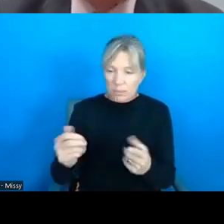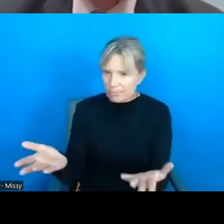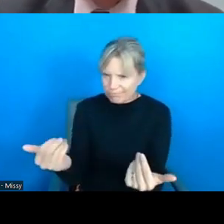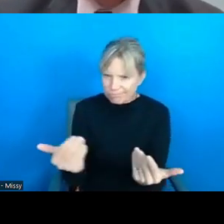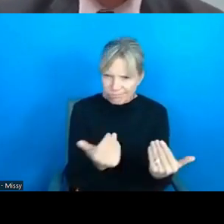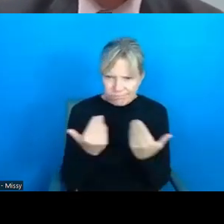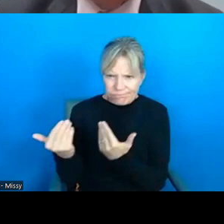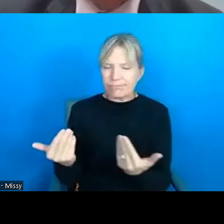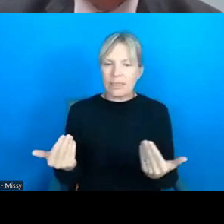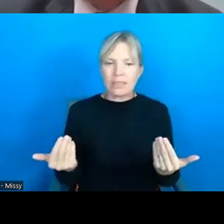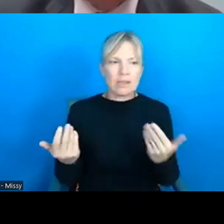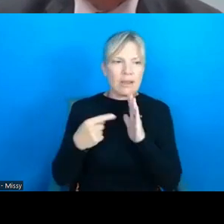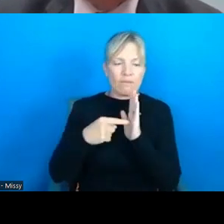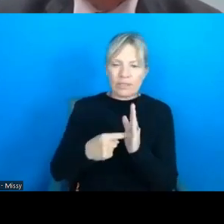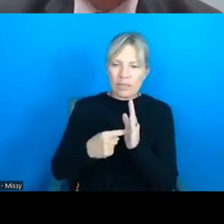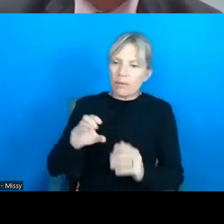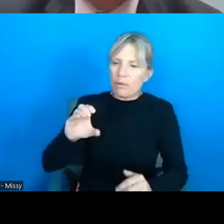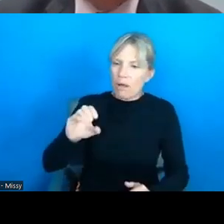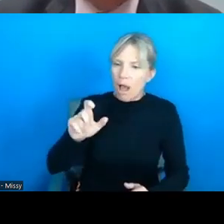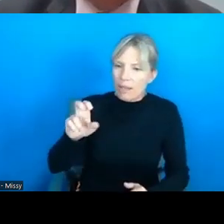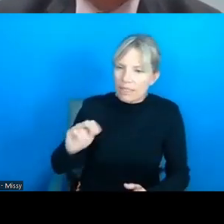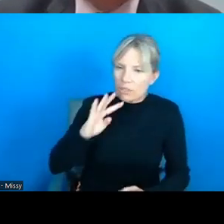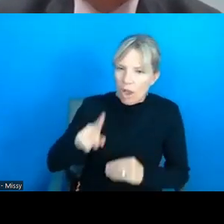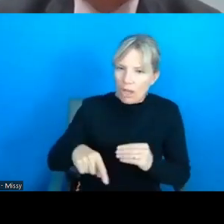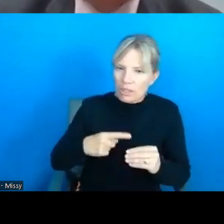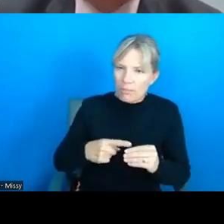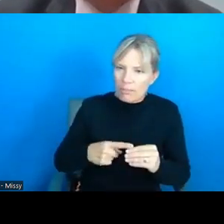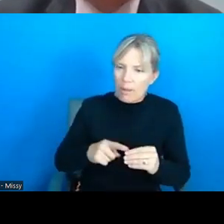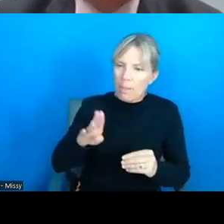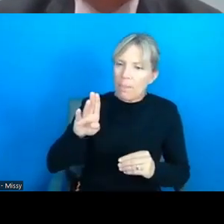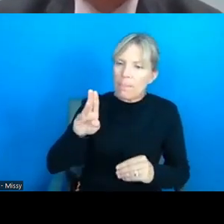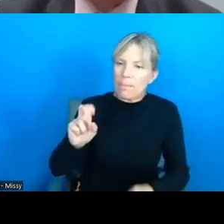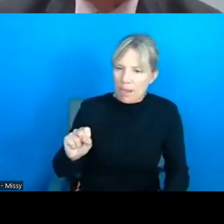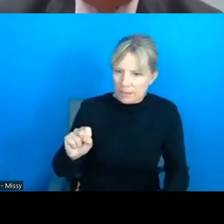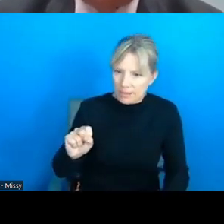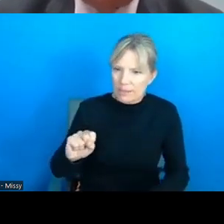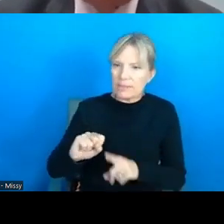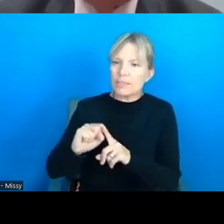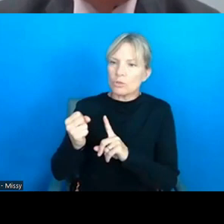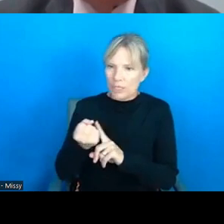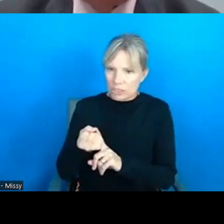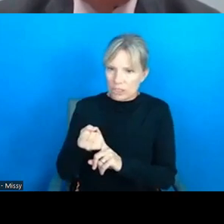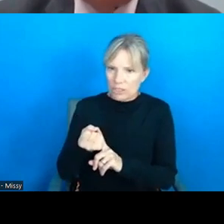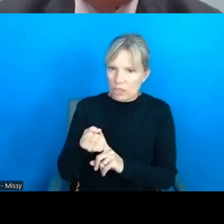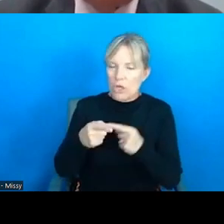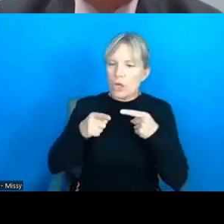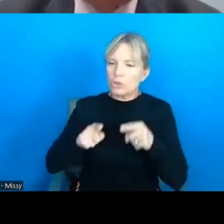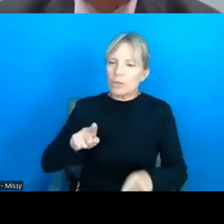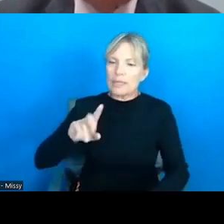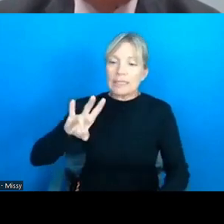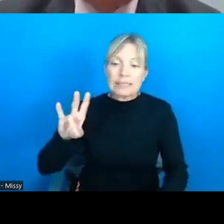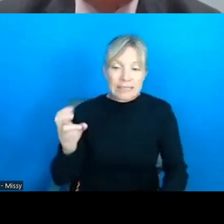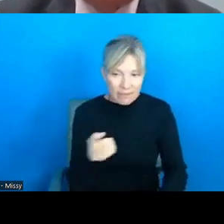for example, Colleen talked about the bus situation in the